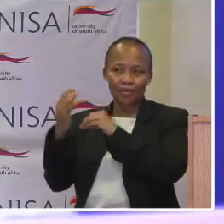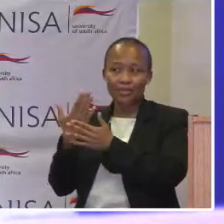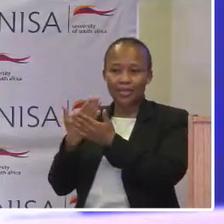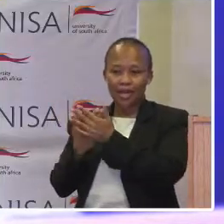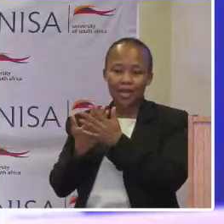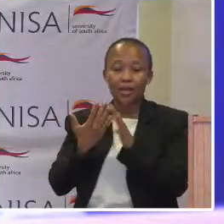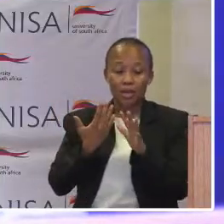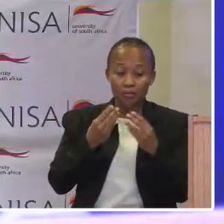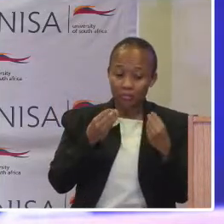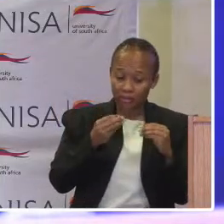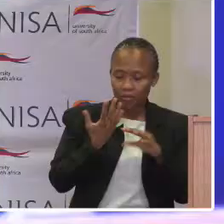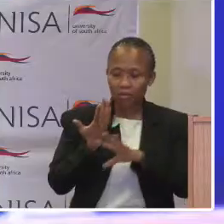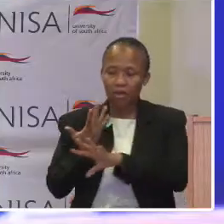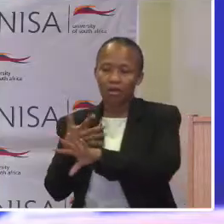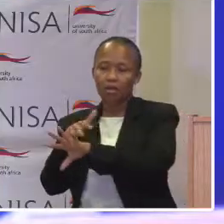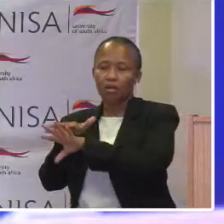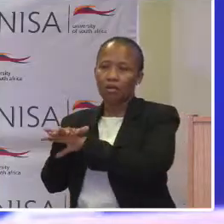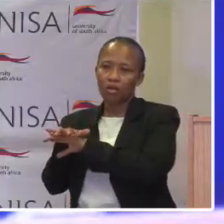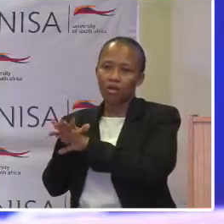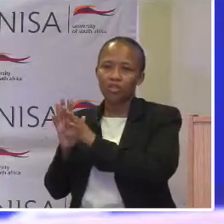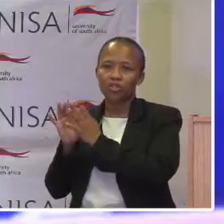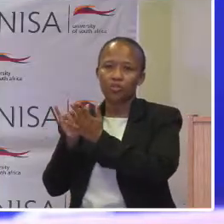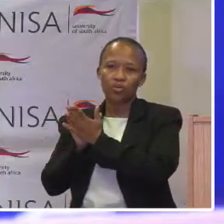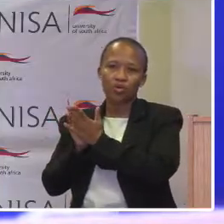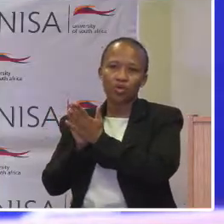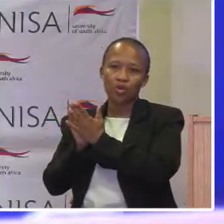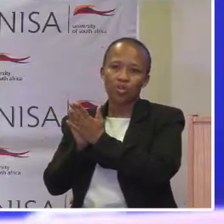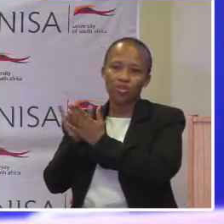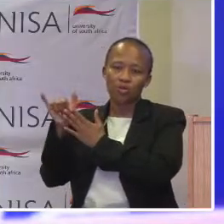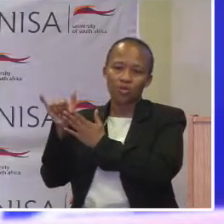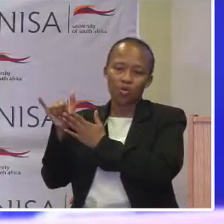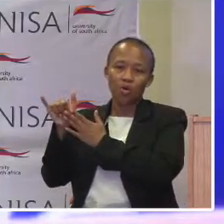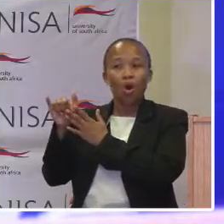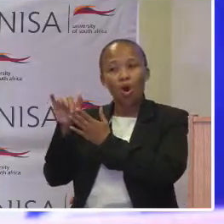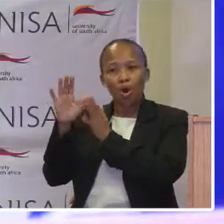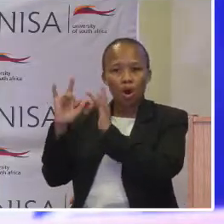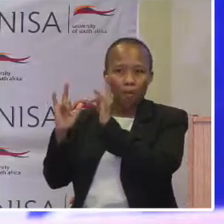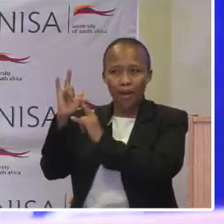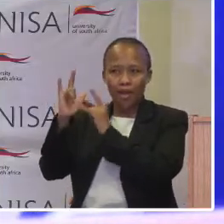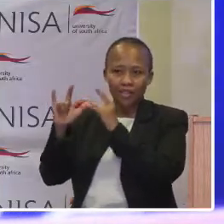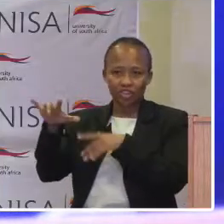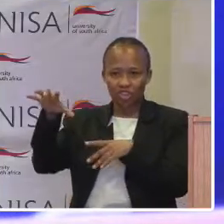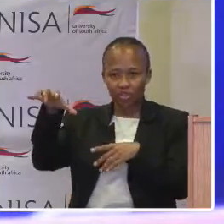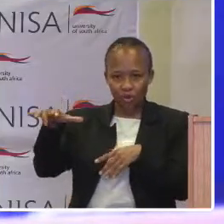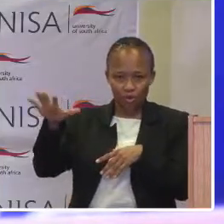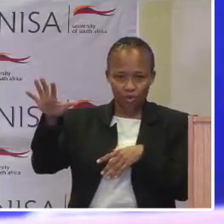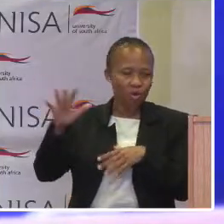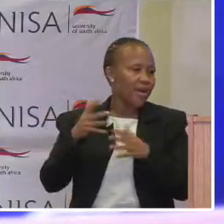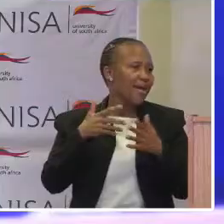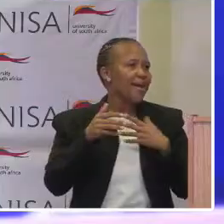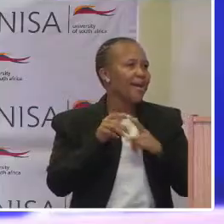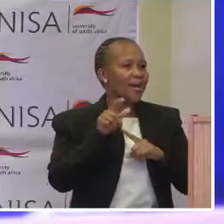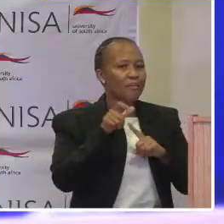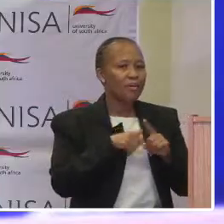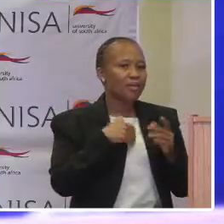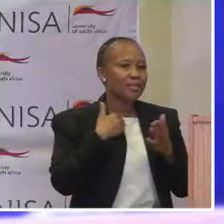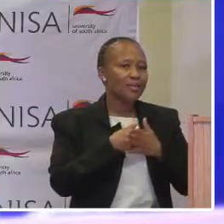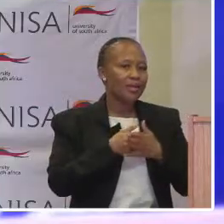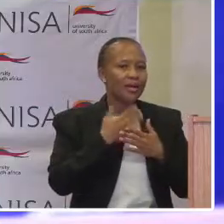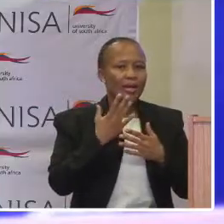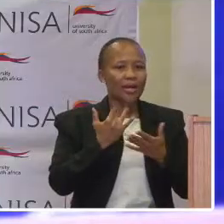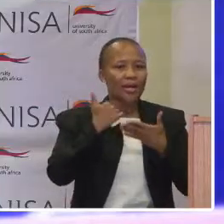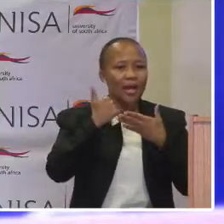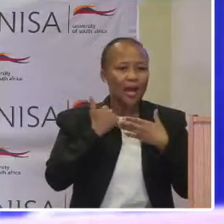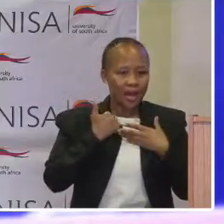an Aerotropolis zone? So that's the question I want us to think about. So if there's anyone who can help us on ideas how we